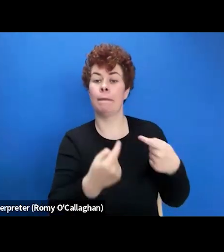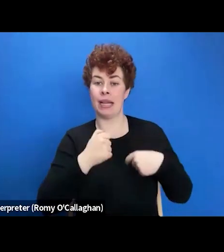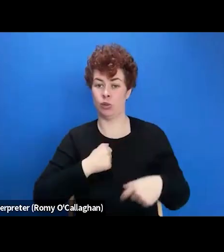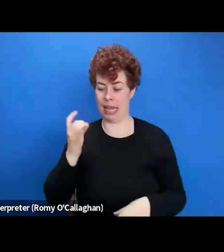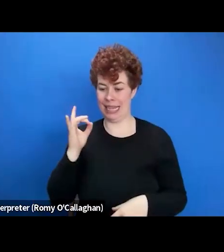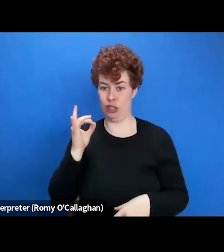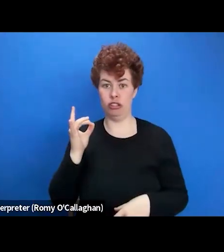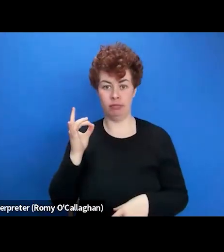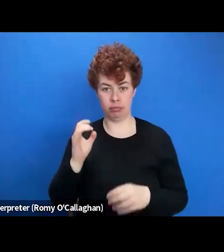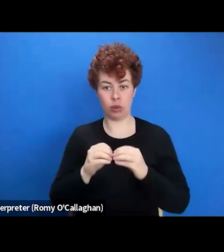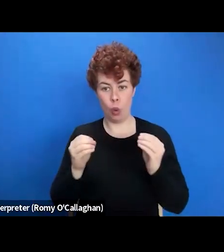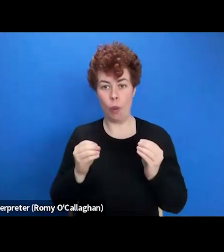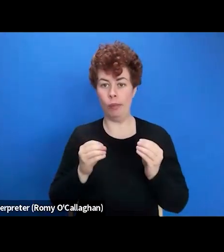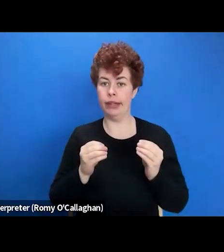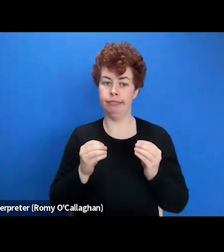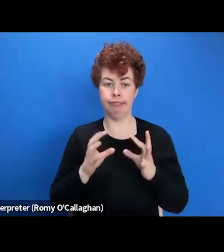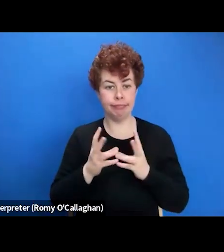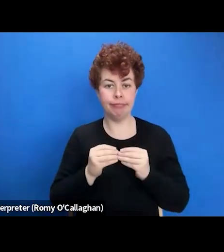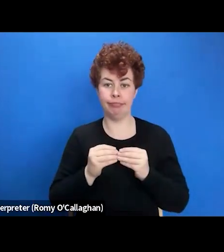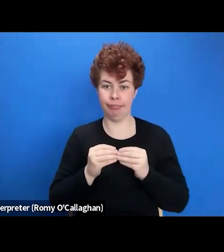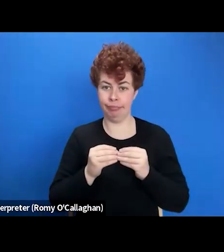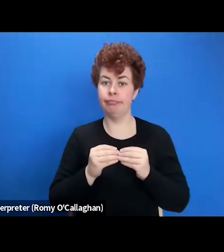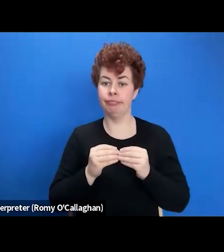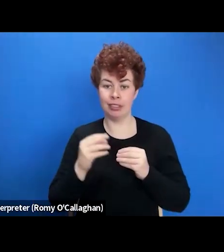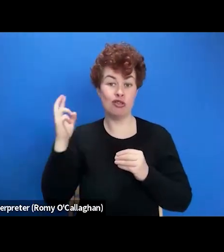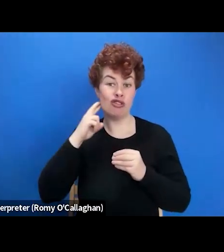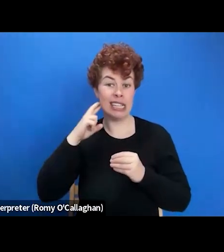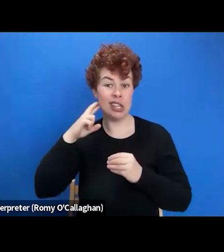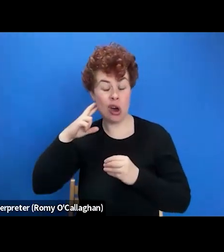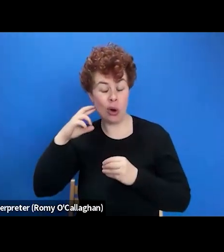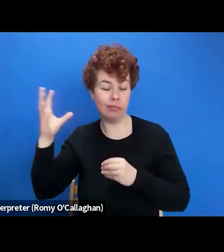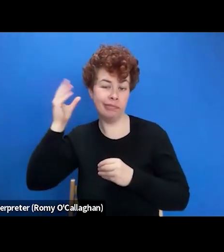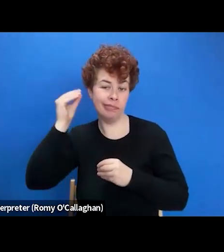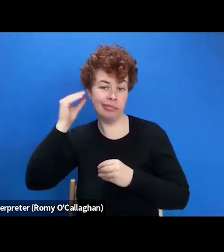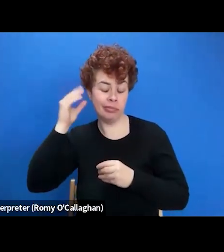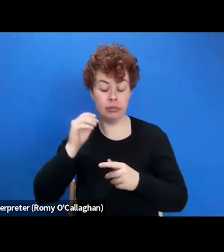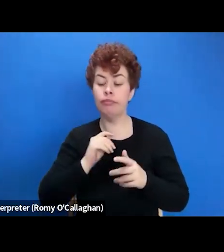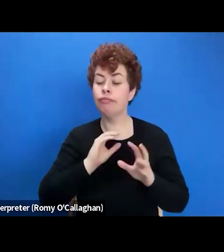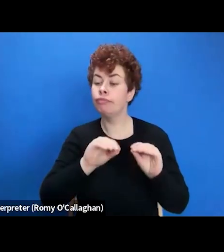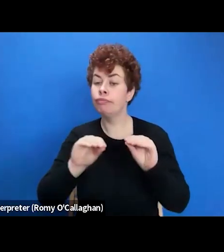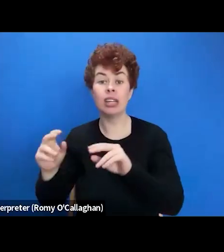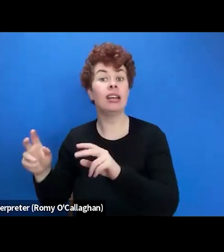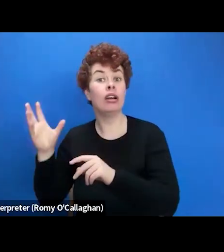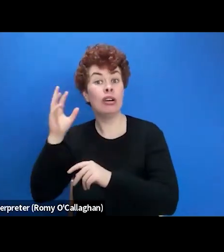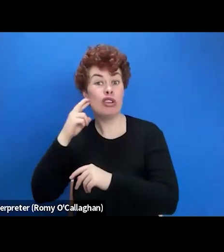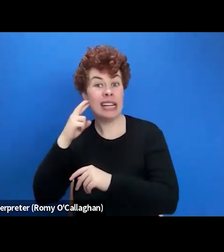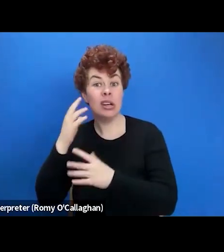kitchen and put the radio on, and there was an interview going on.